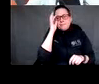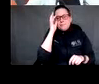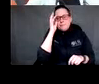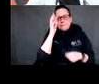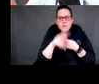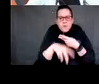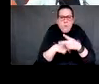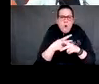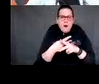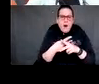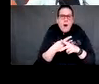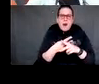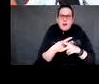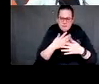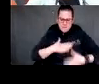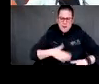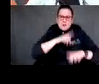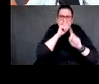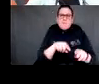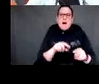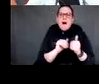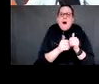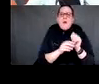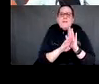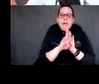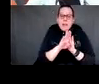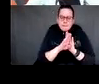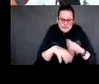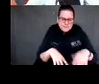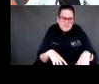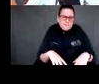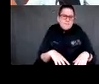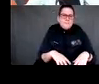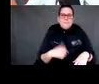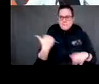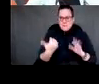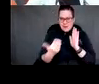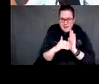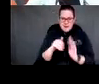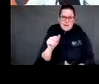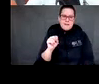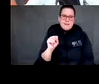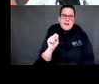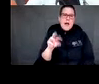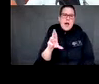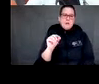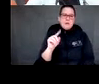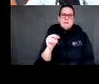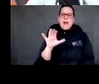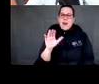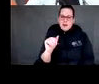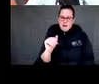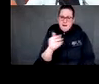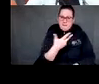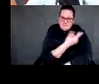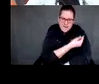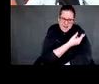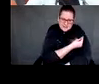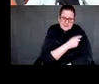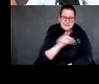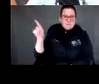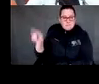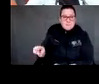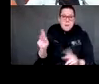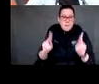of immune response are they developing against the virus. So here again is the AstraZeneca virus vaccine. Here's people at